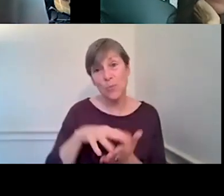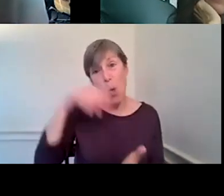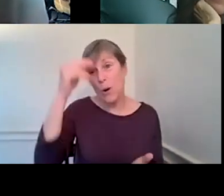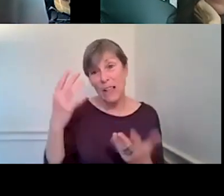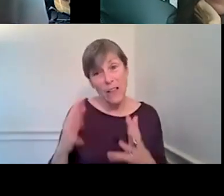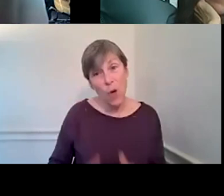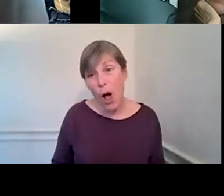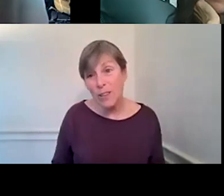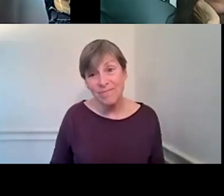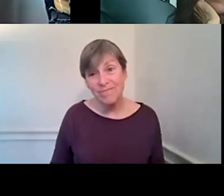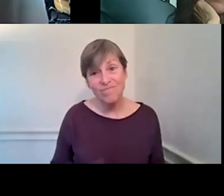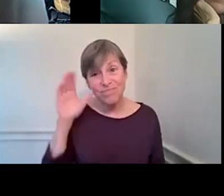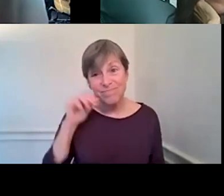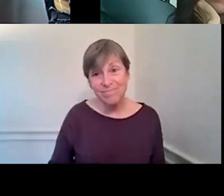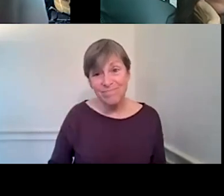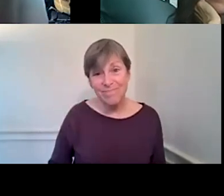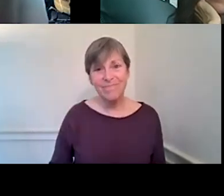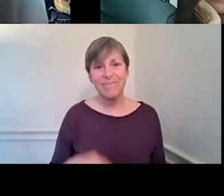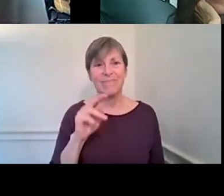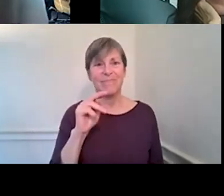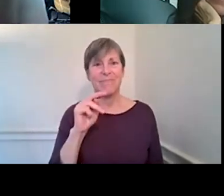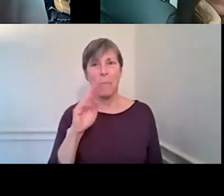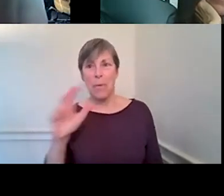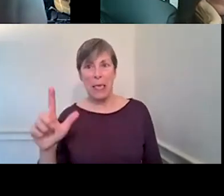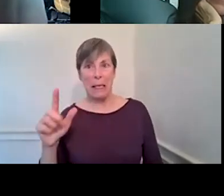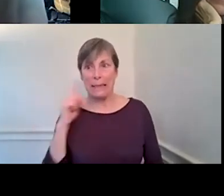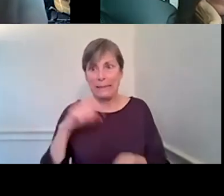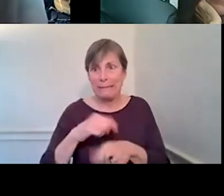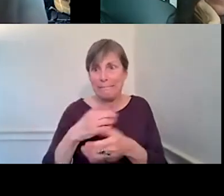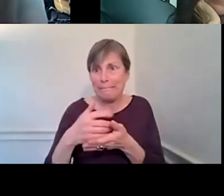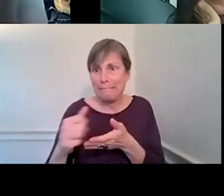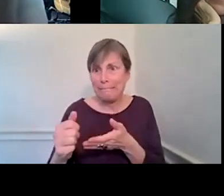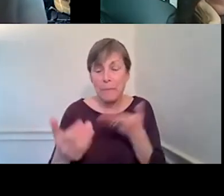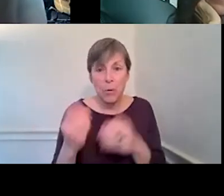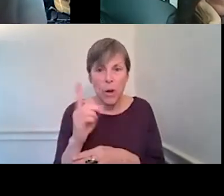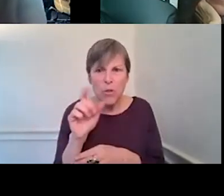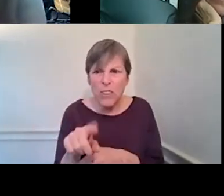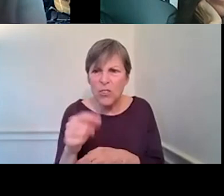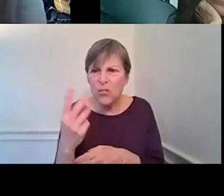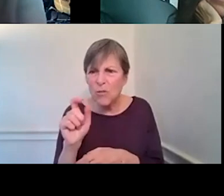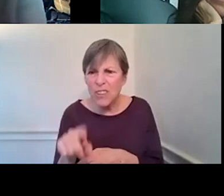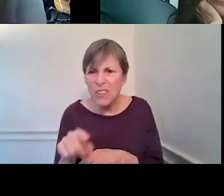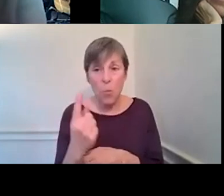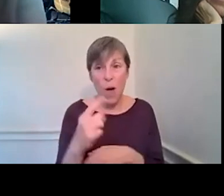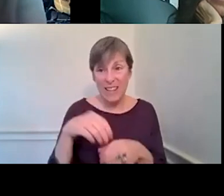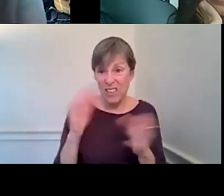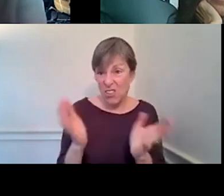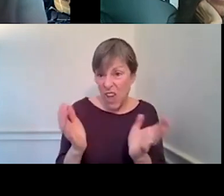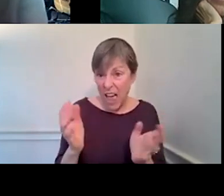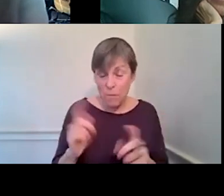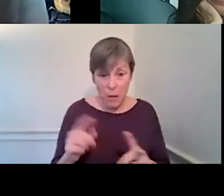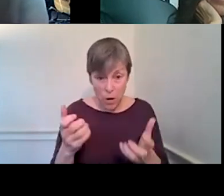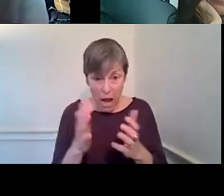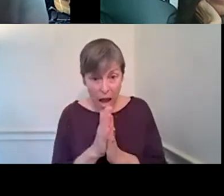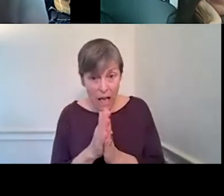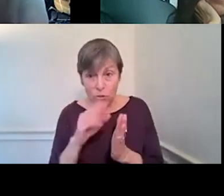we're at the end of our time, but I think we maybe can squeeze in a question or two. So there was one in the chat, but I'm gonna ask the student to